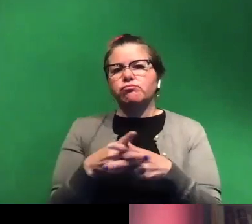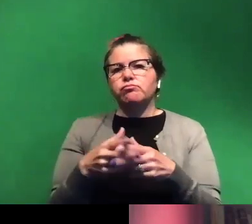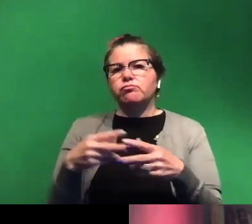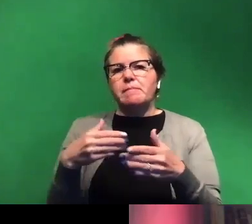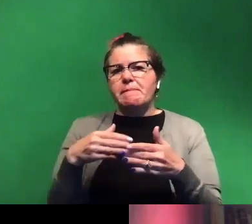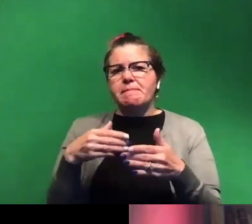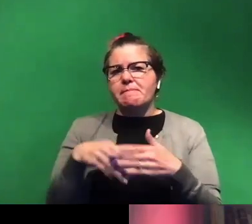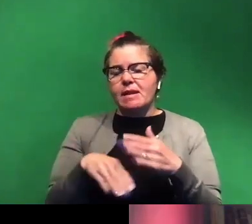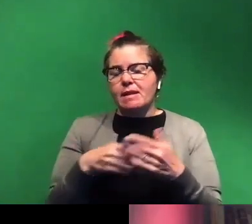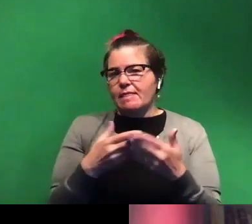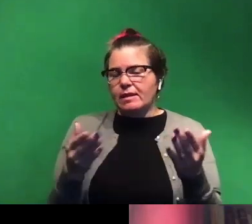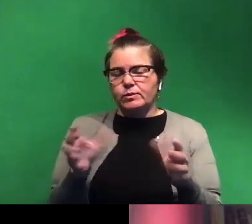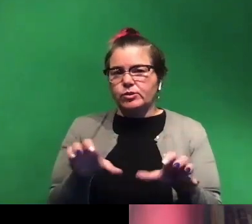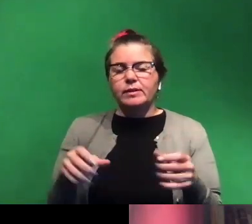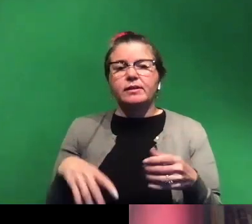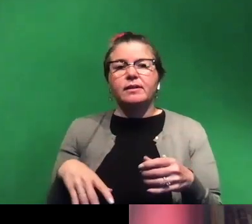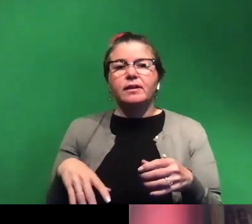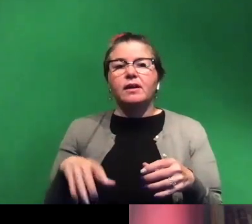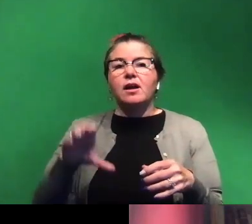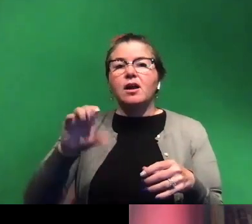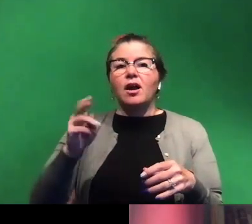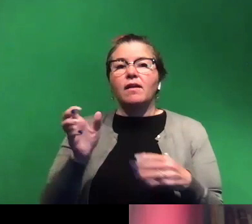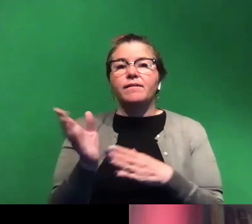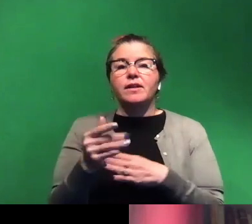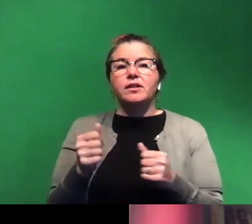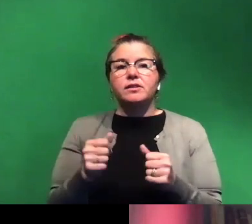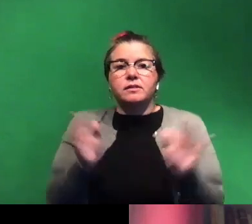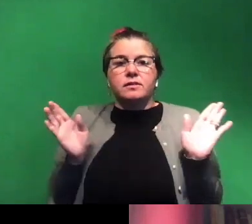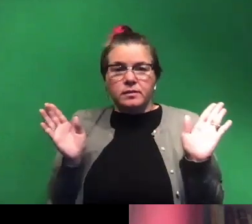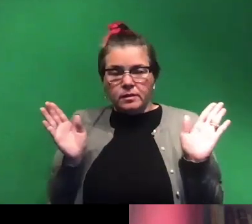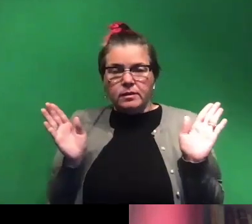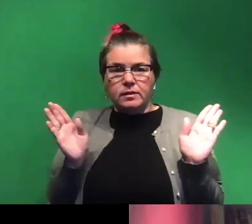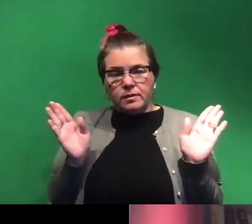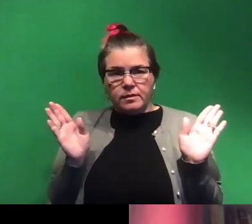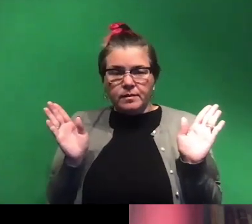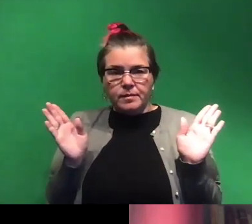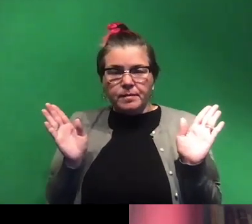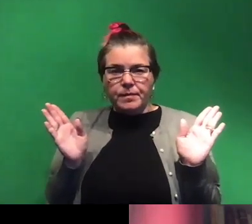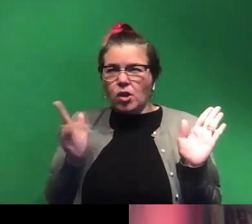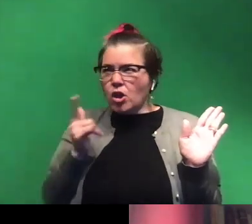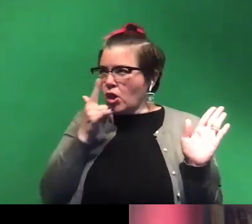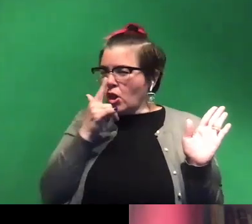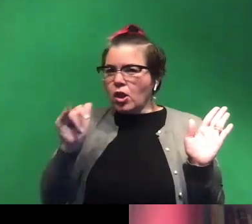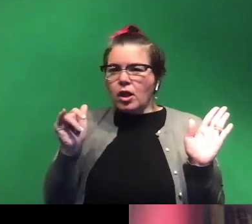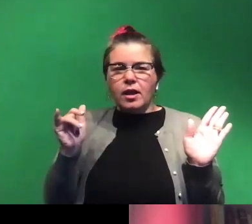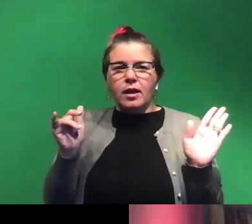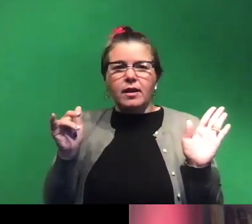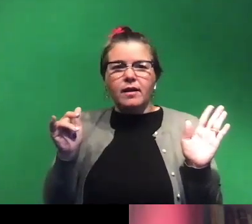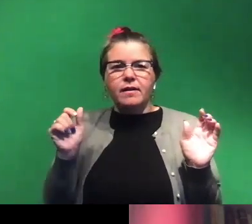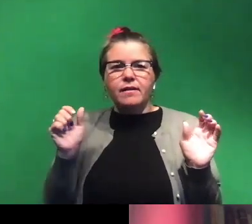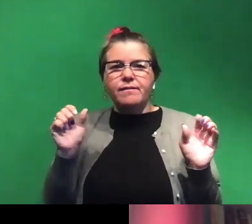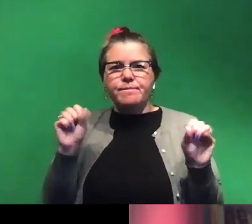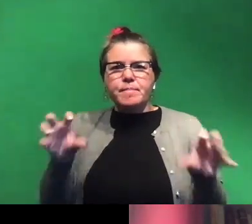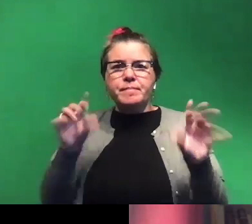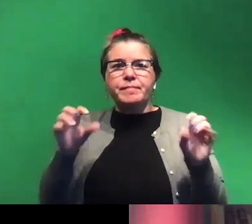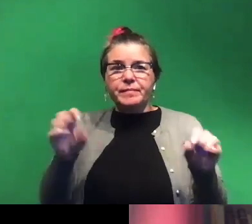thing it was doing, and basically the cuttlefish was like putting its arms out, and then it looked like flash bulbs, like it would be